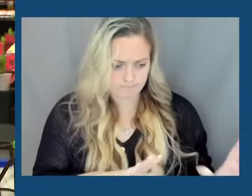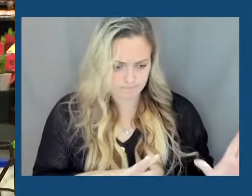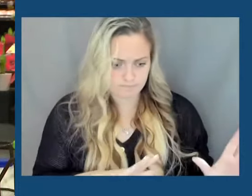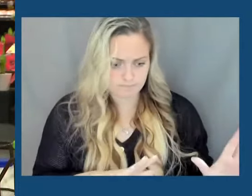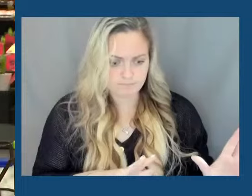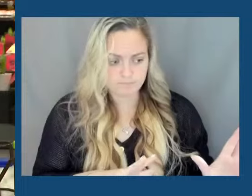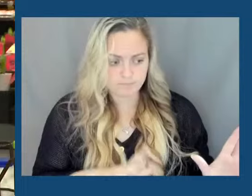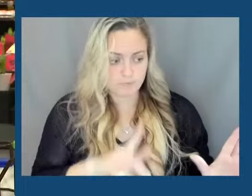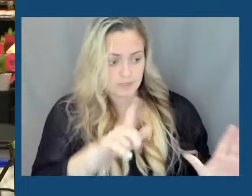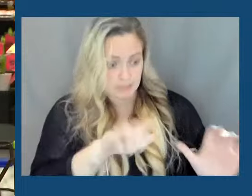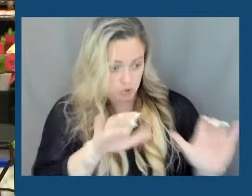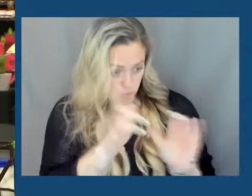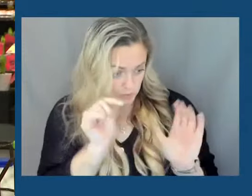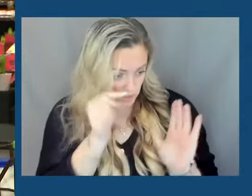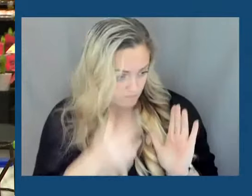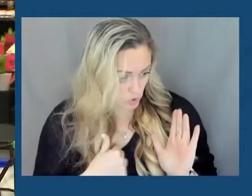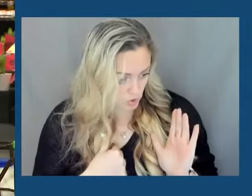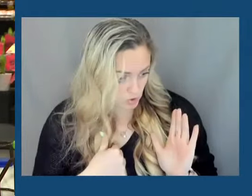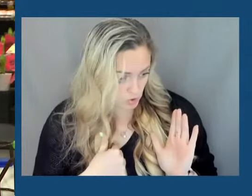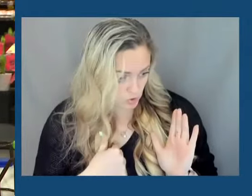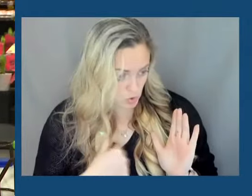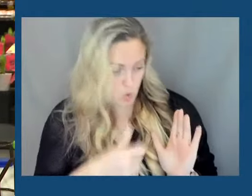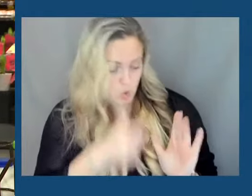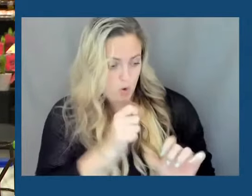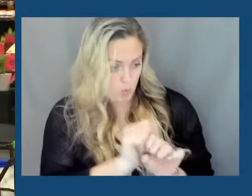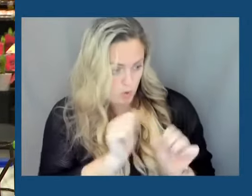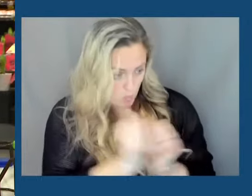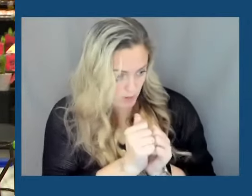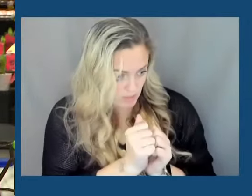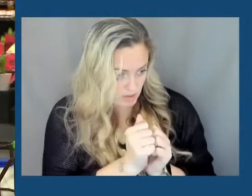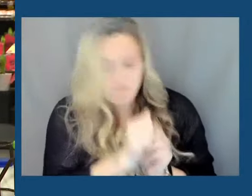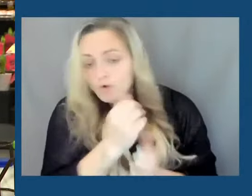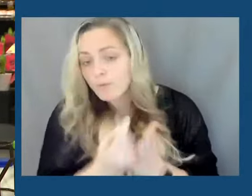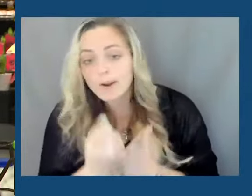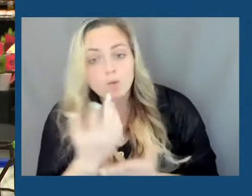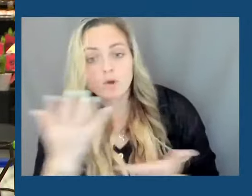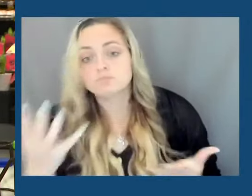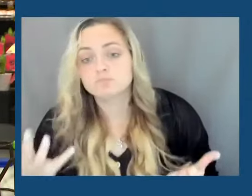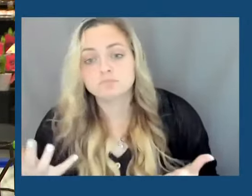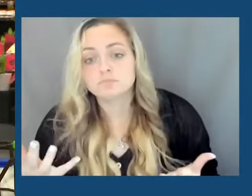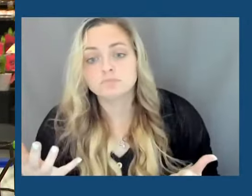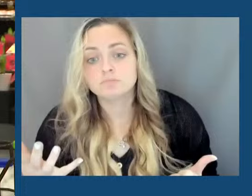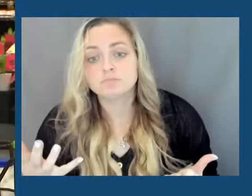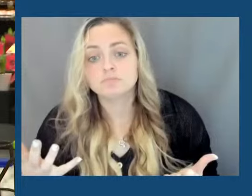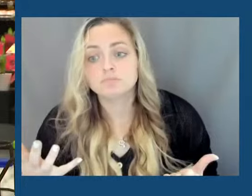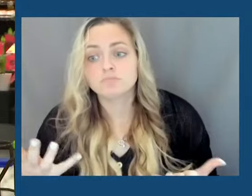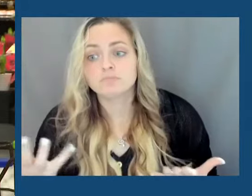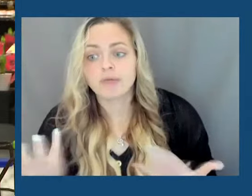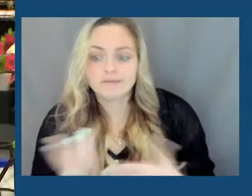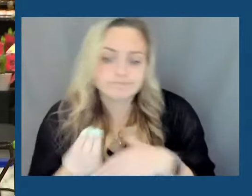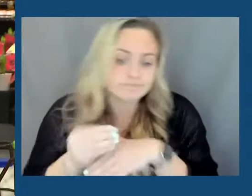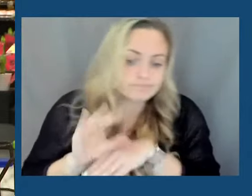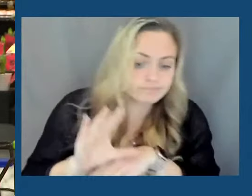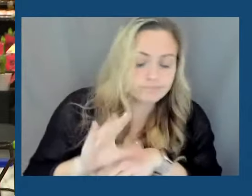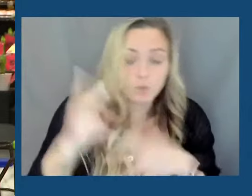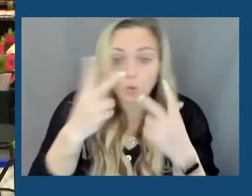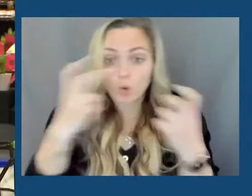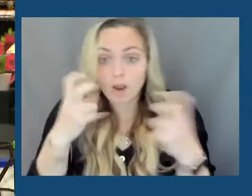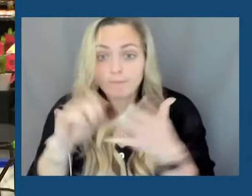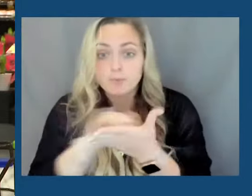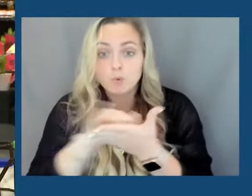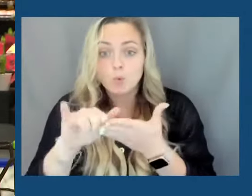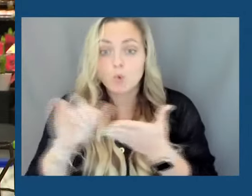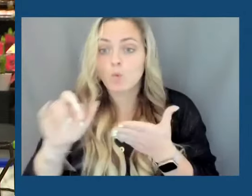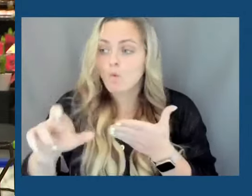need to do as governor and who I'll work with to get anybody who will commit a crime against New Yorkers or has a